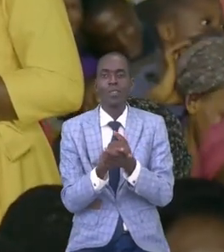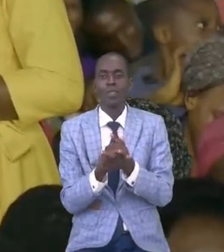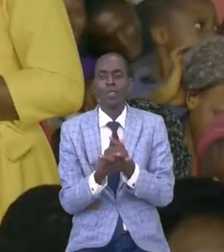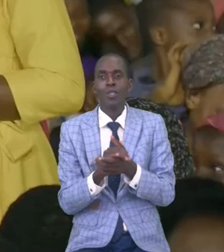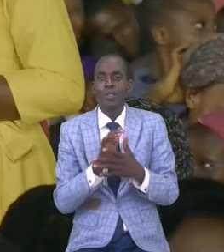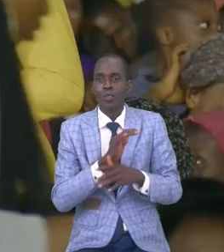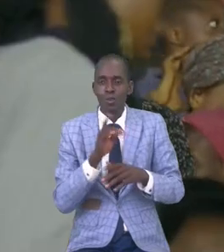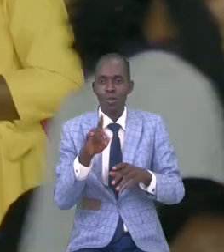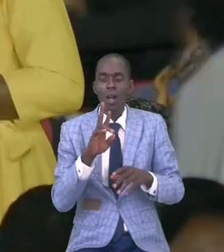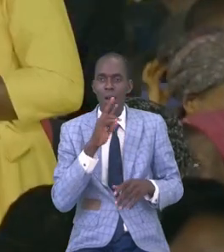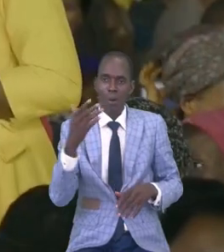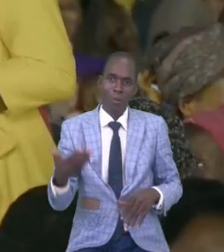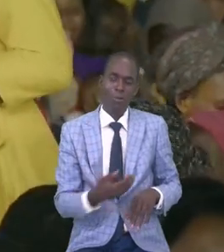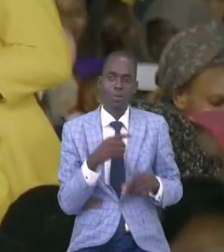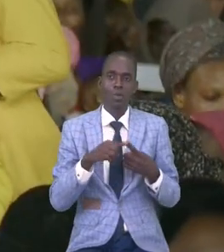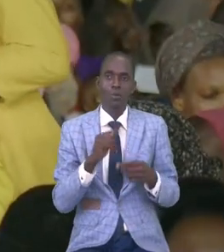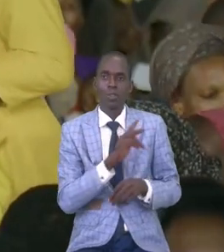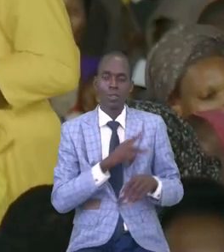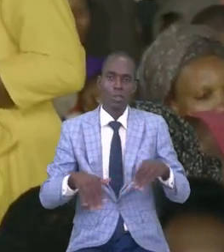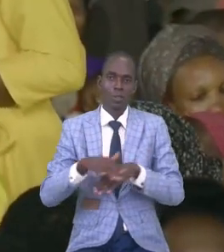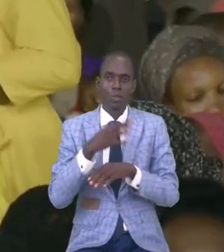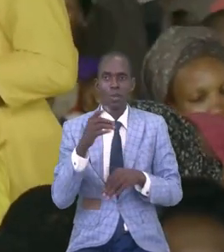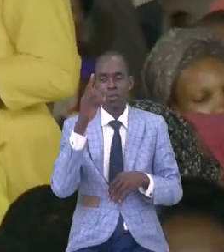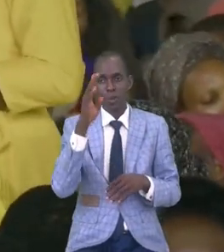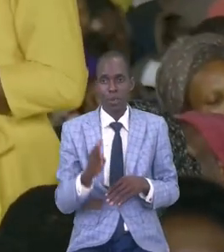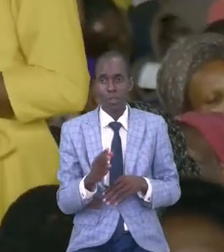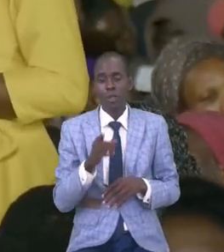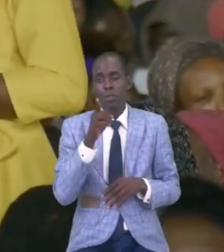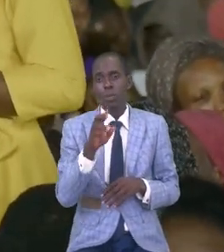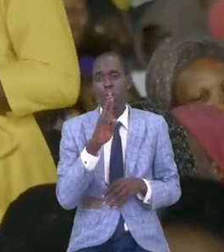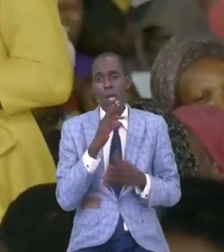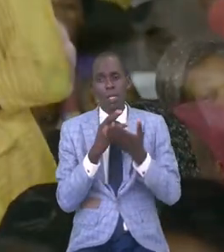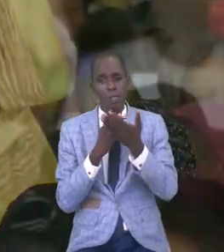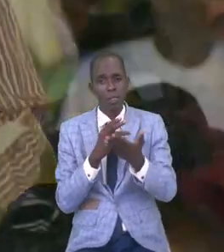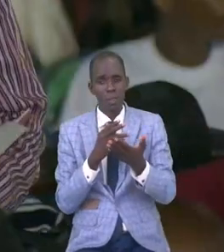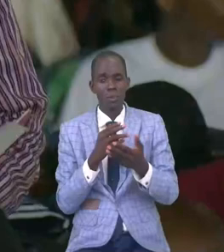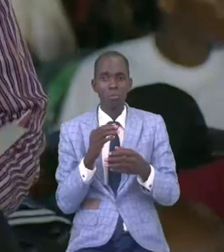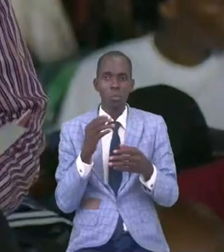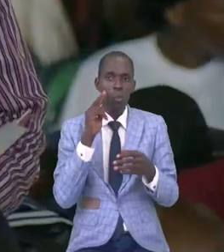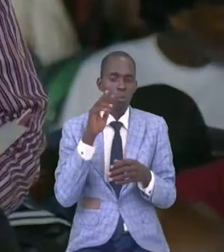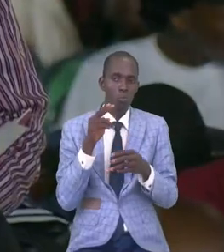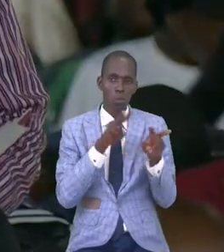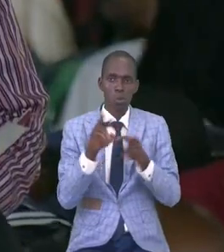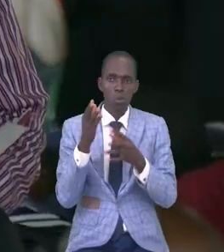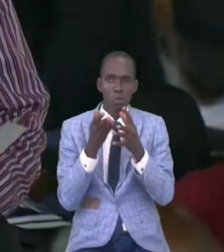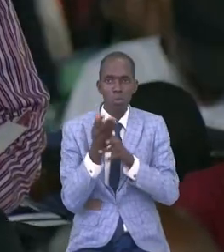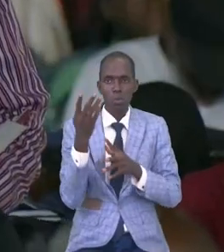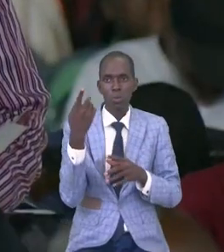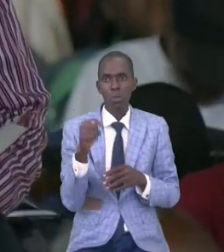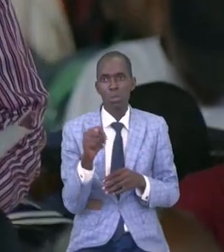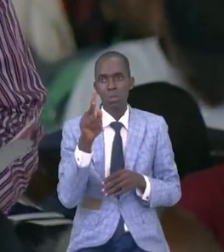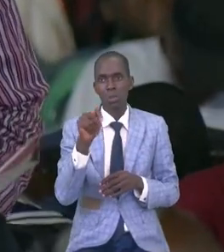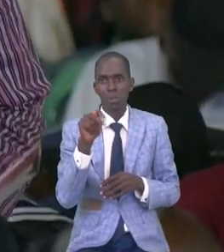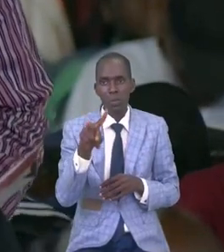Quickly, please, let's do that. We're going to take our time to get the names and addresses of